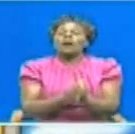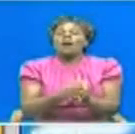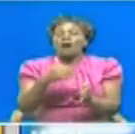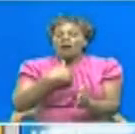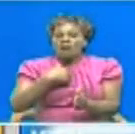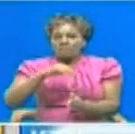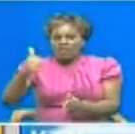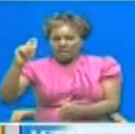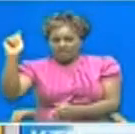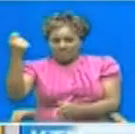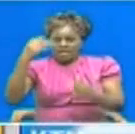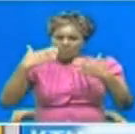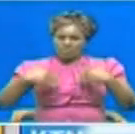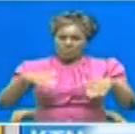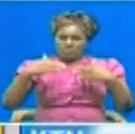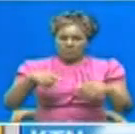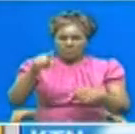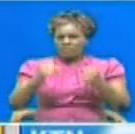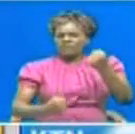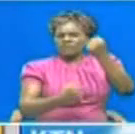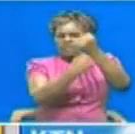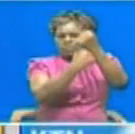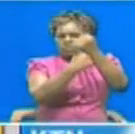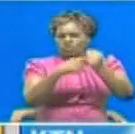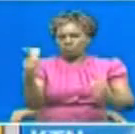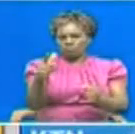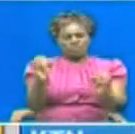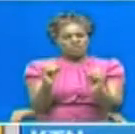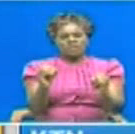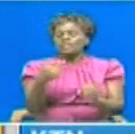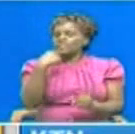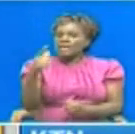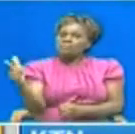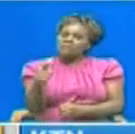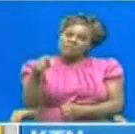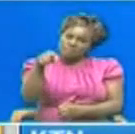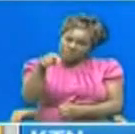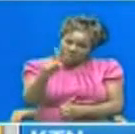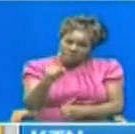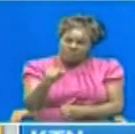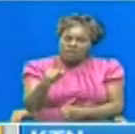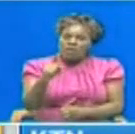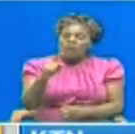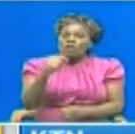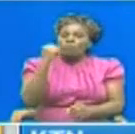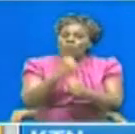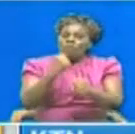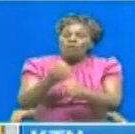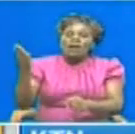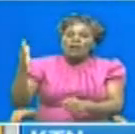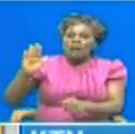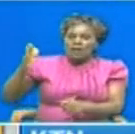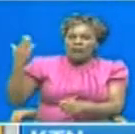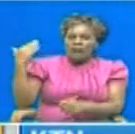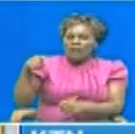some Kenyans who are not supporting the media houses. They are saying that, you know, the media houses should have acted earlier. Do you support that